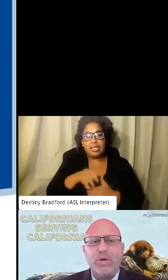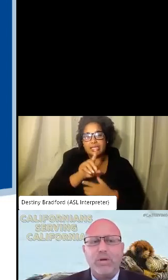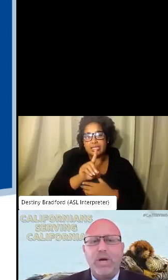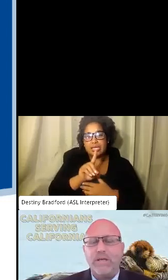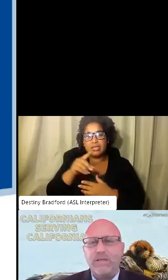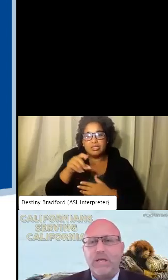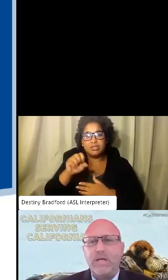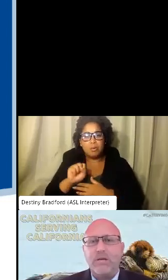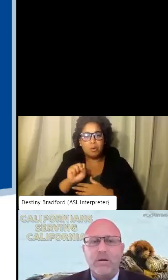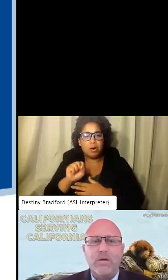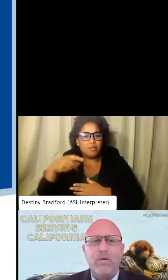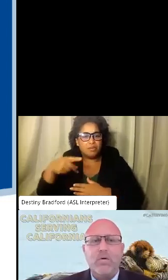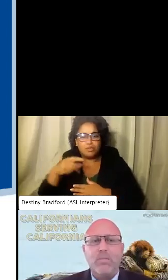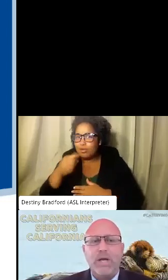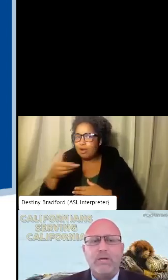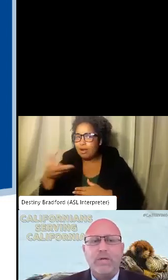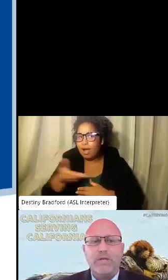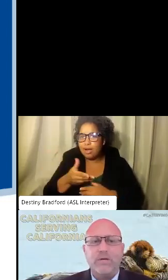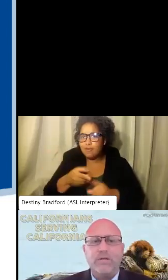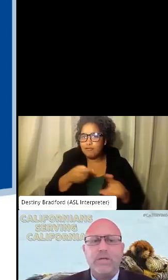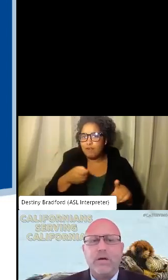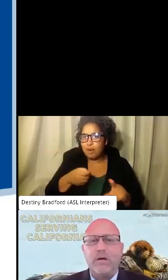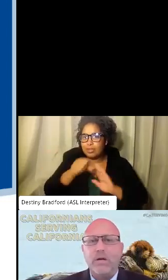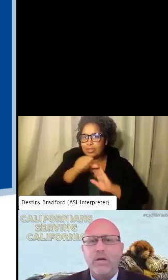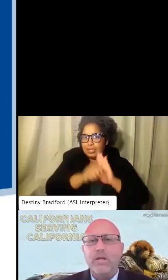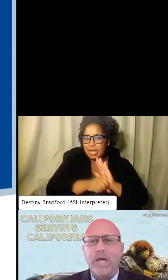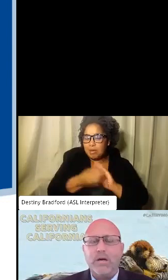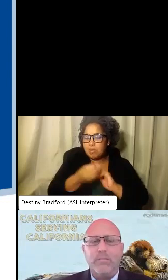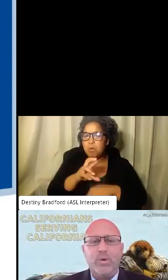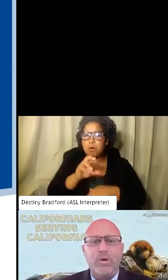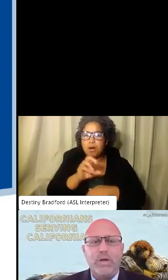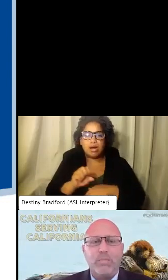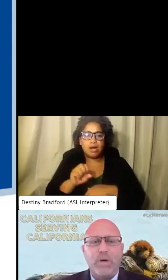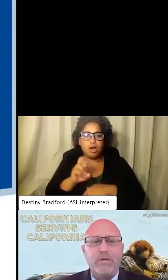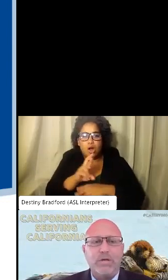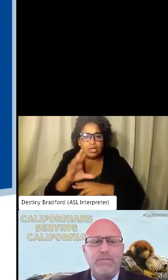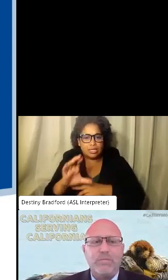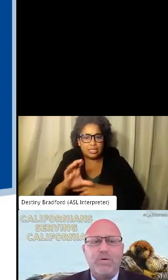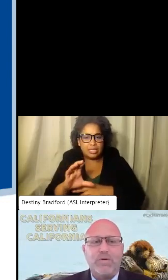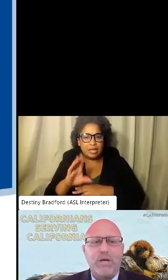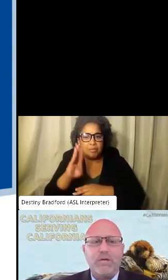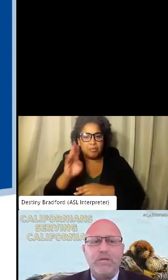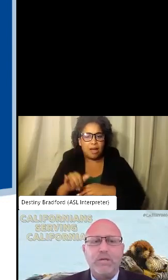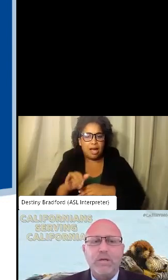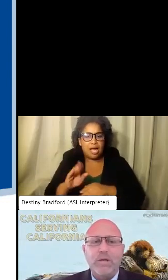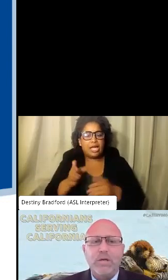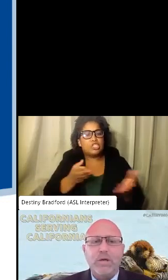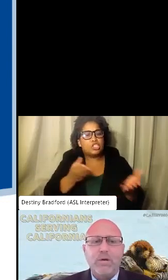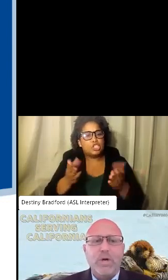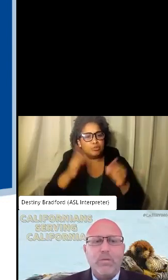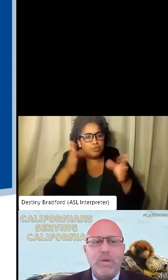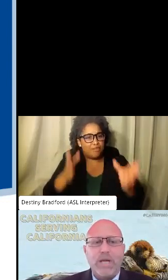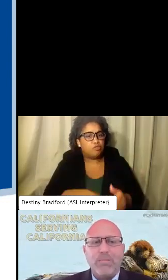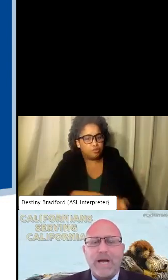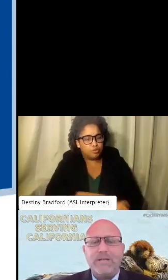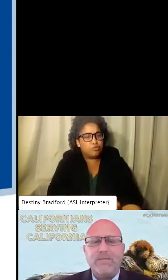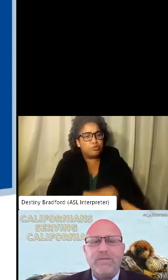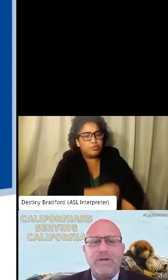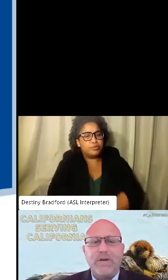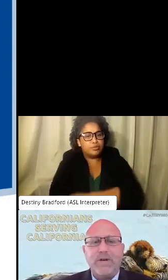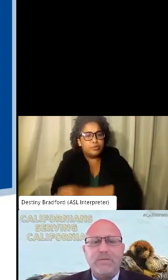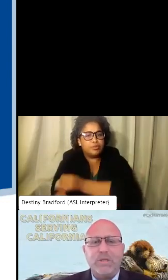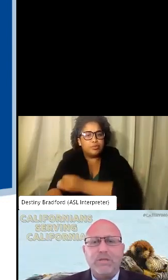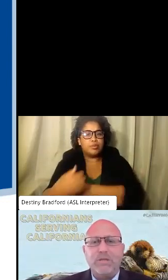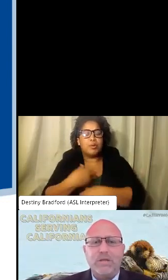not employed by the state or by the regional center. They are employed by service providers. We are making